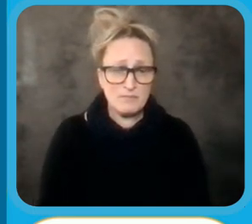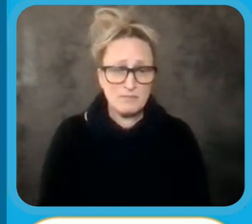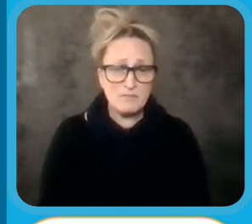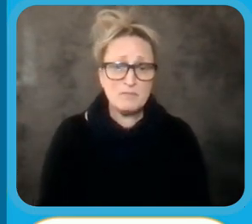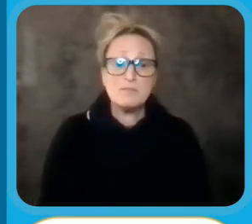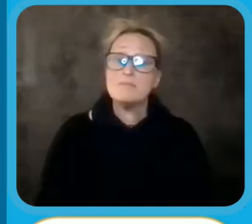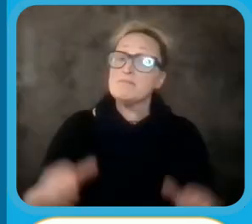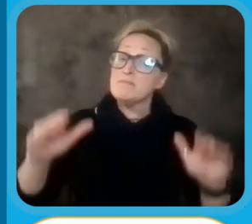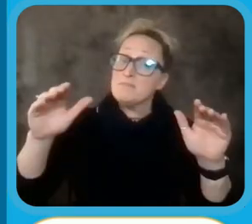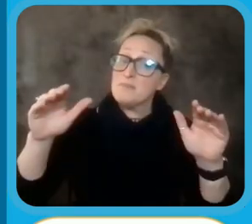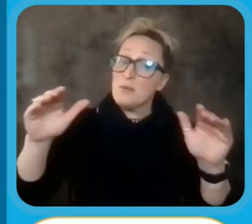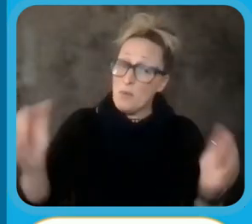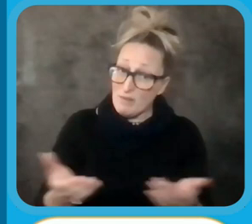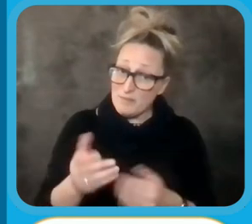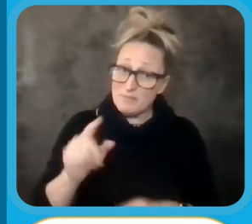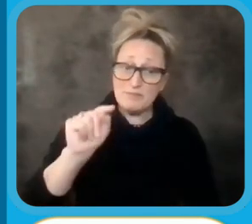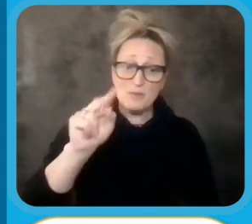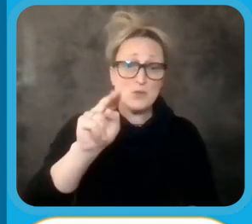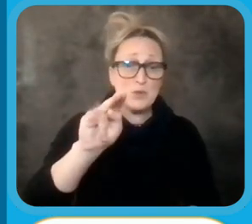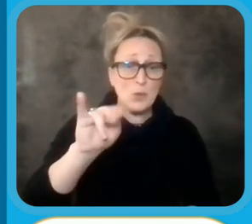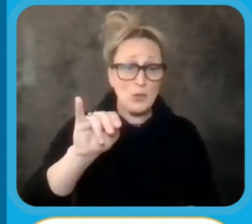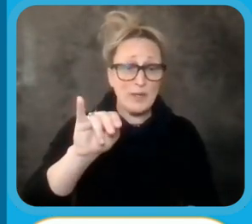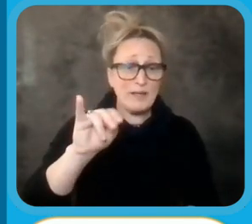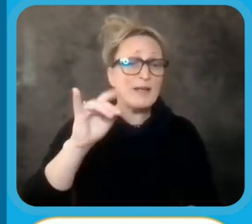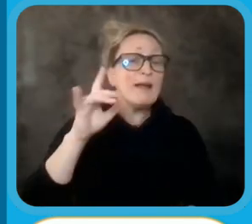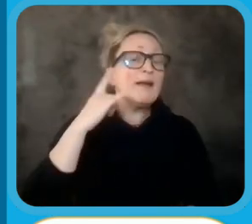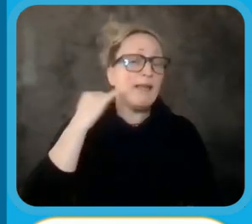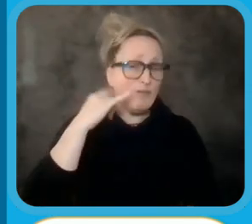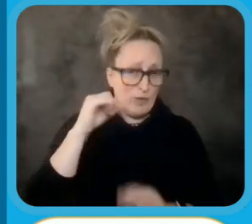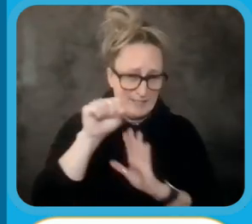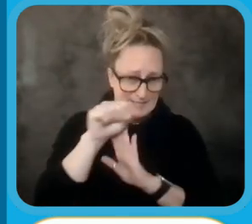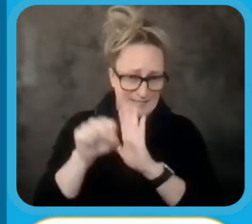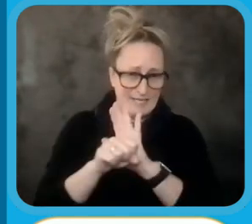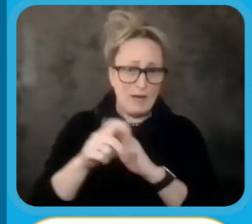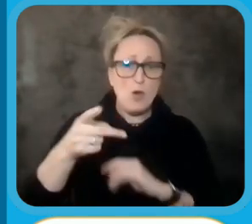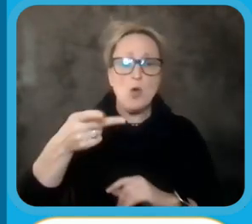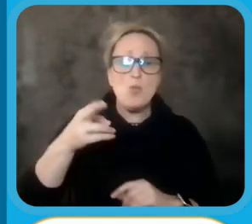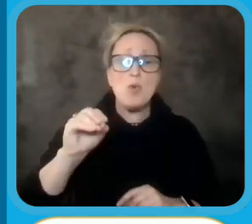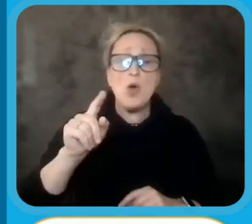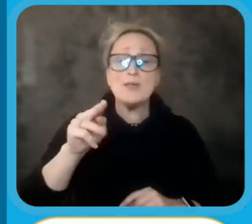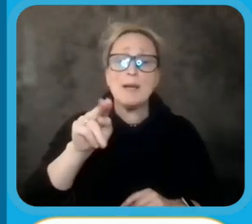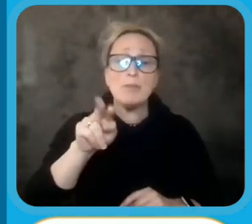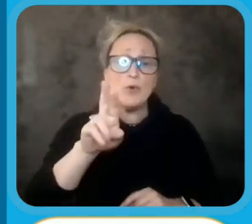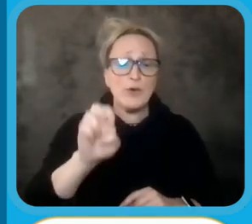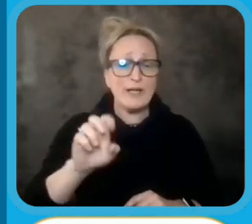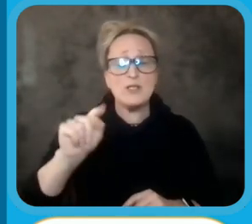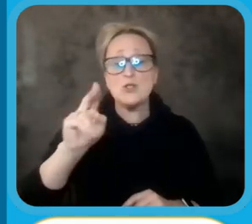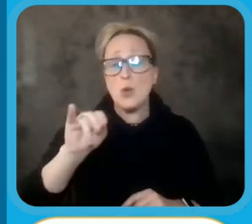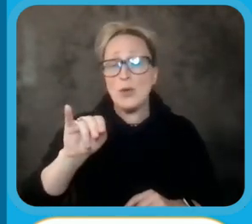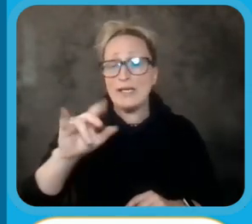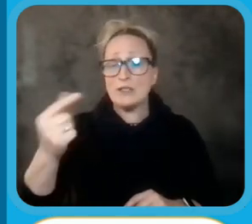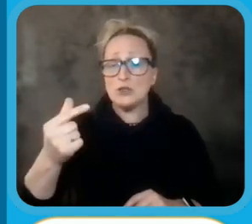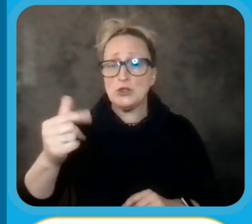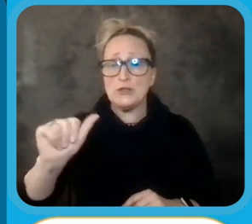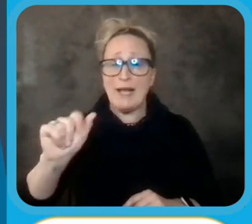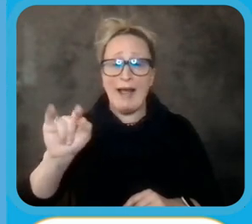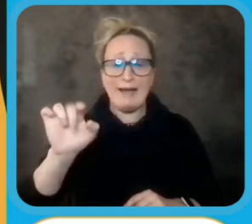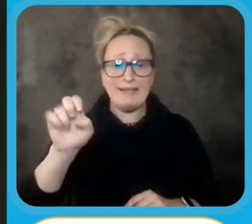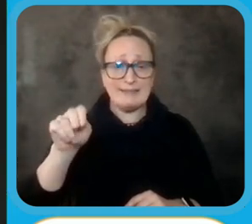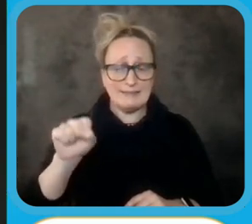Delegates and guests, please welcome California State President Pro Tempore, Toni G. Atkins.